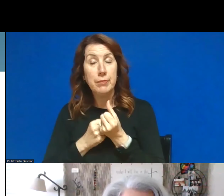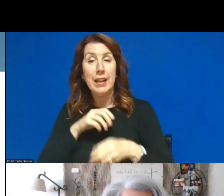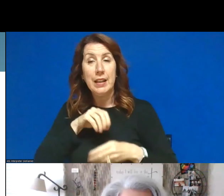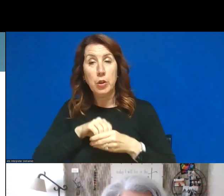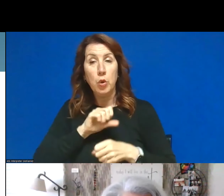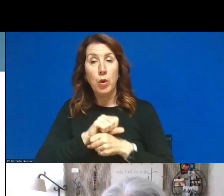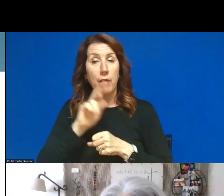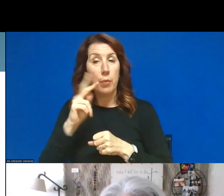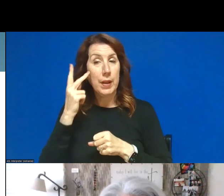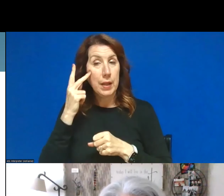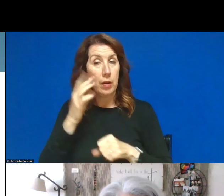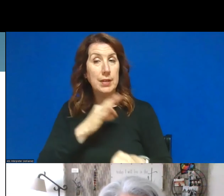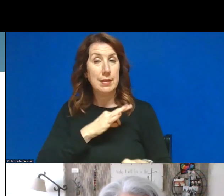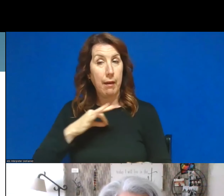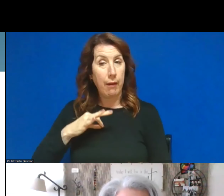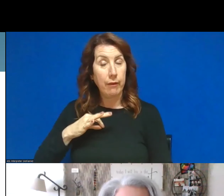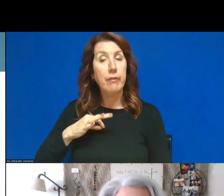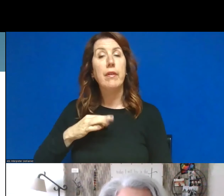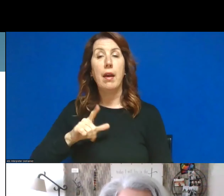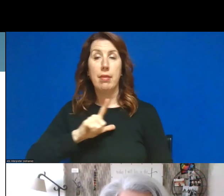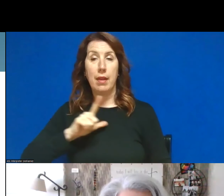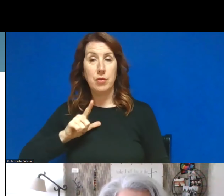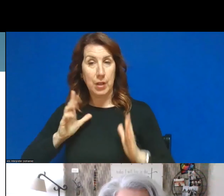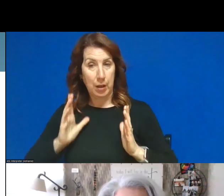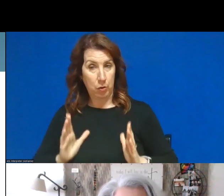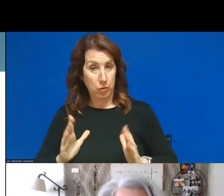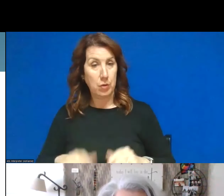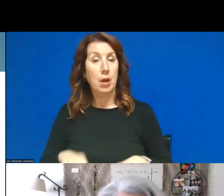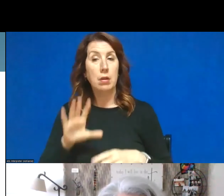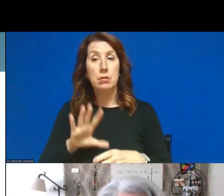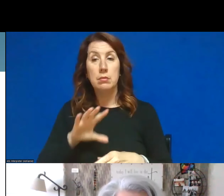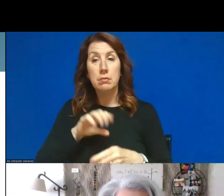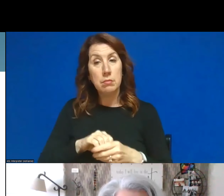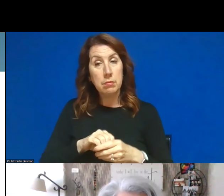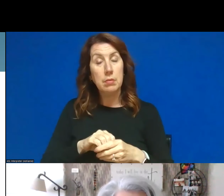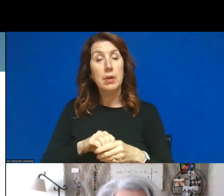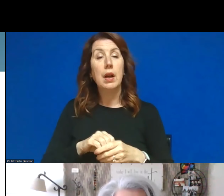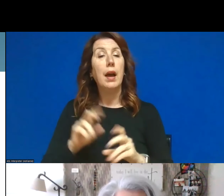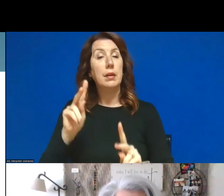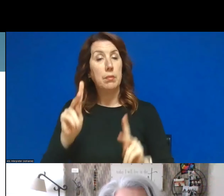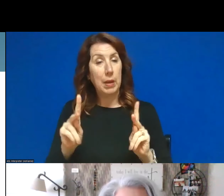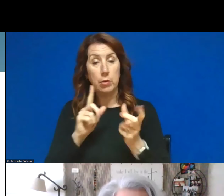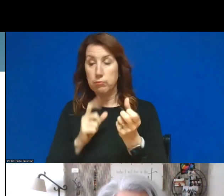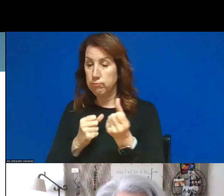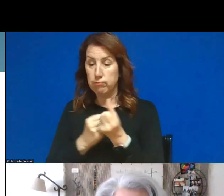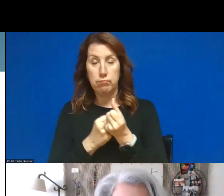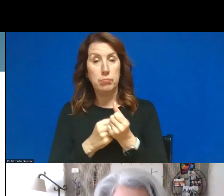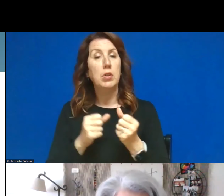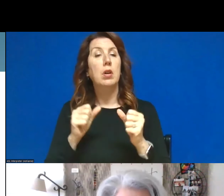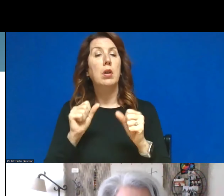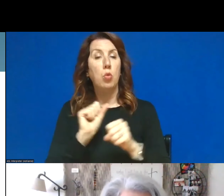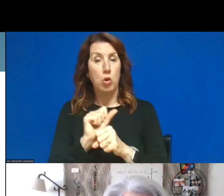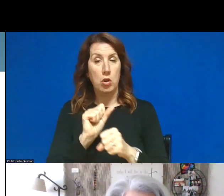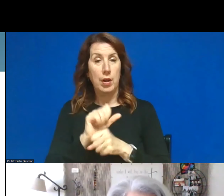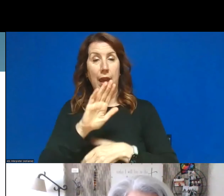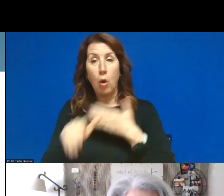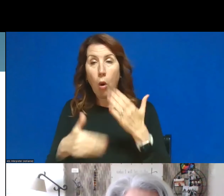political staff and our legislators, that there is participation and there are champions driving the work at all